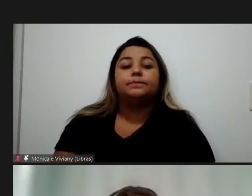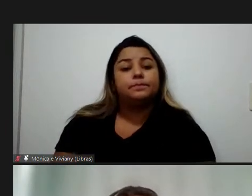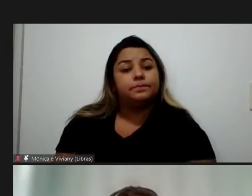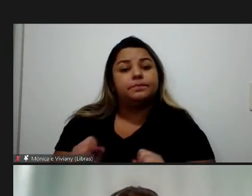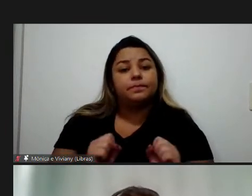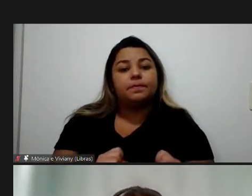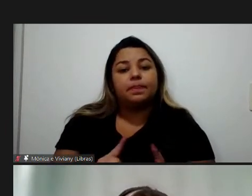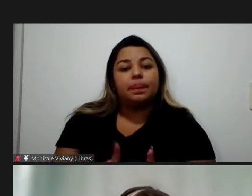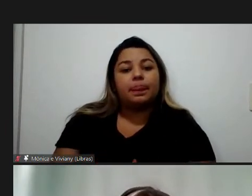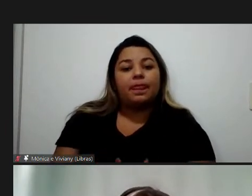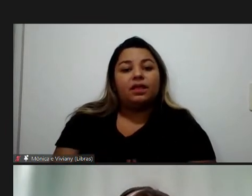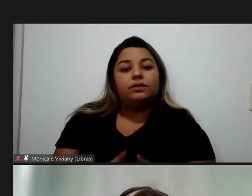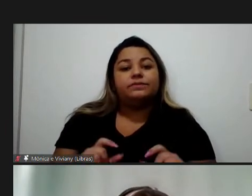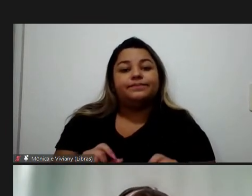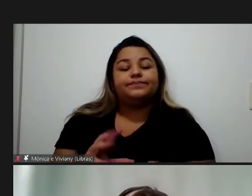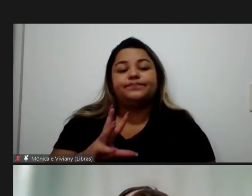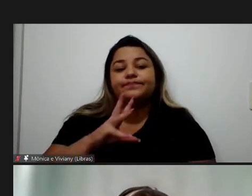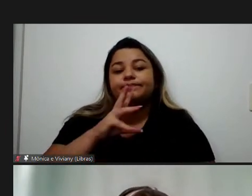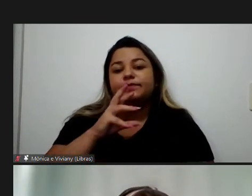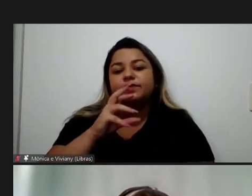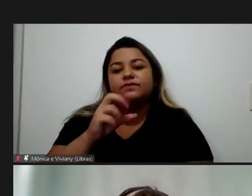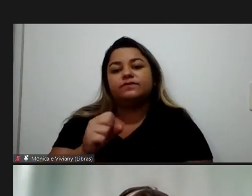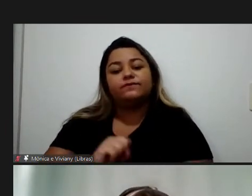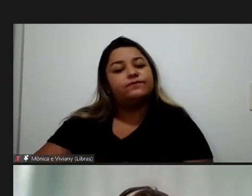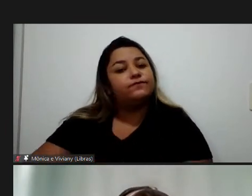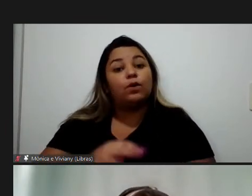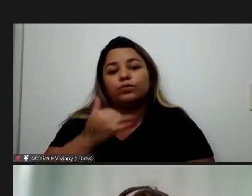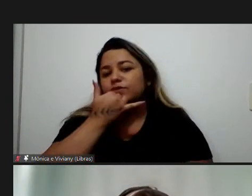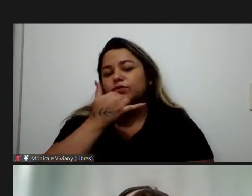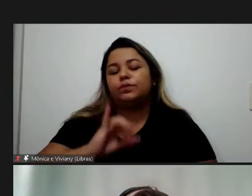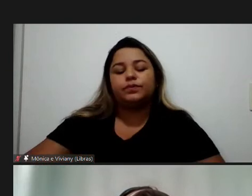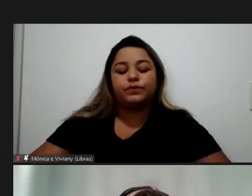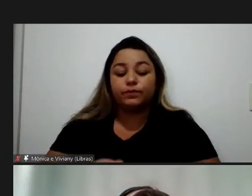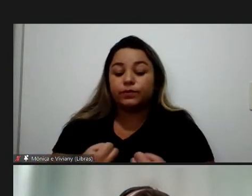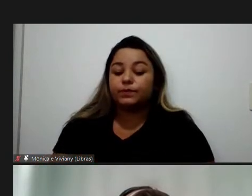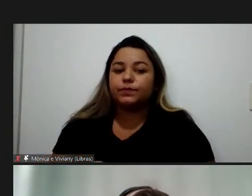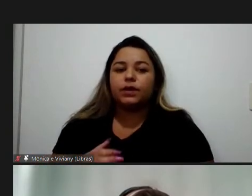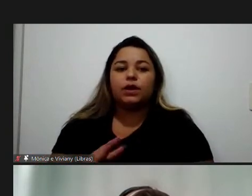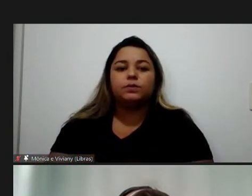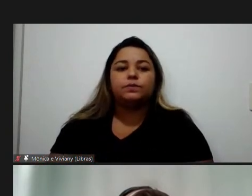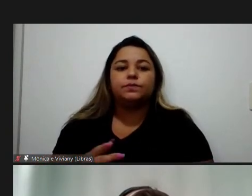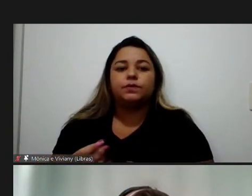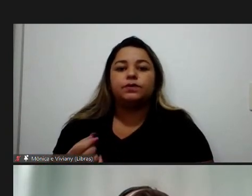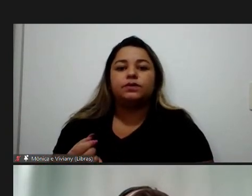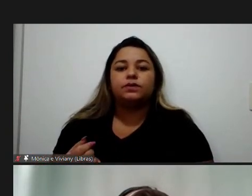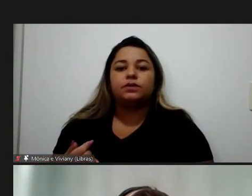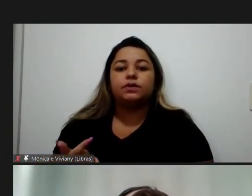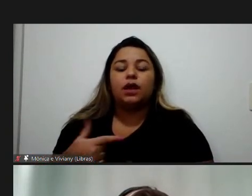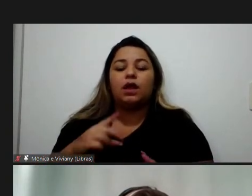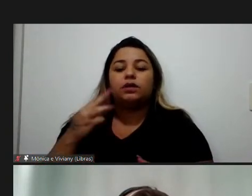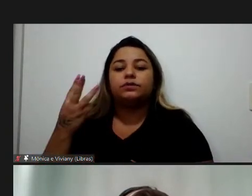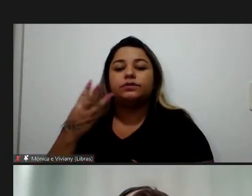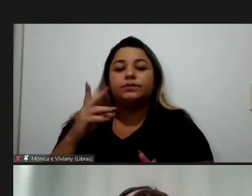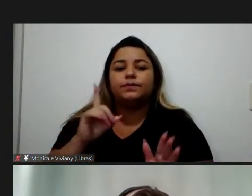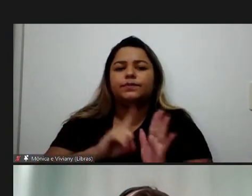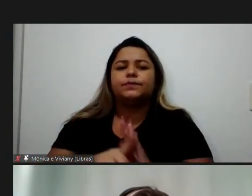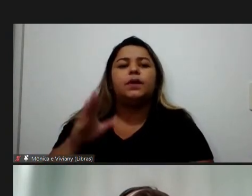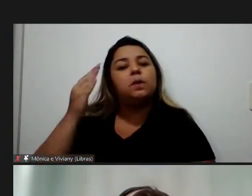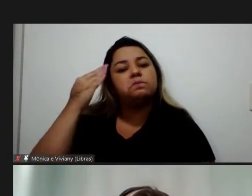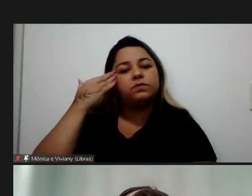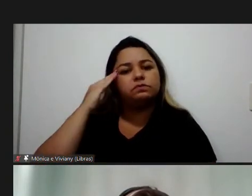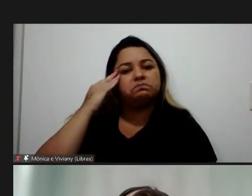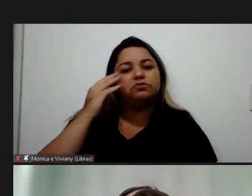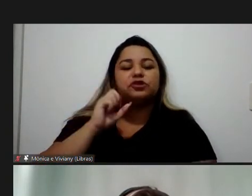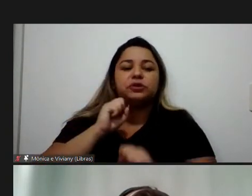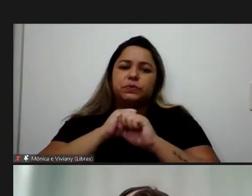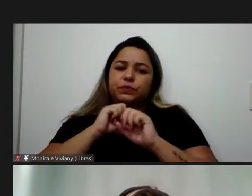efficiently. And then your third question, if I understand correctly, is do we have some good